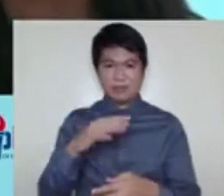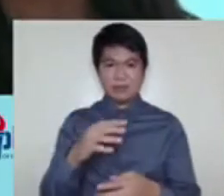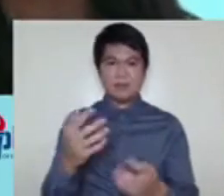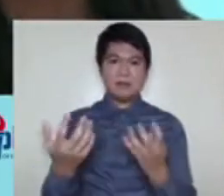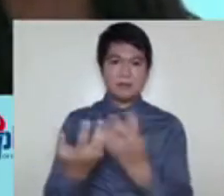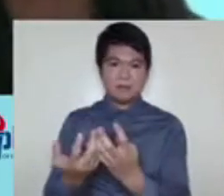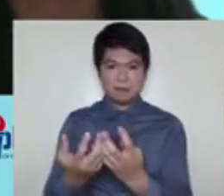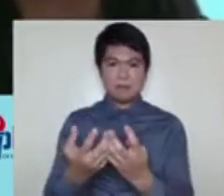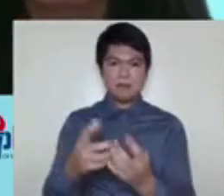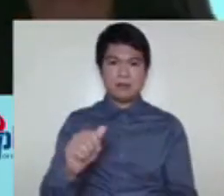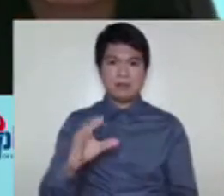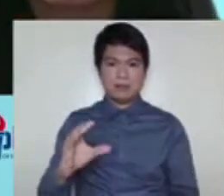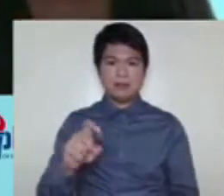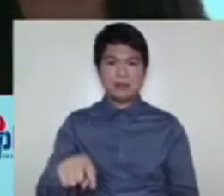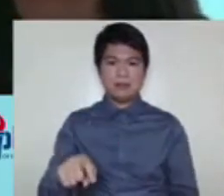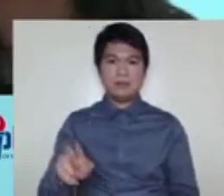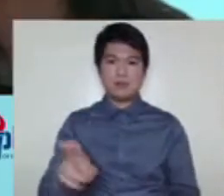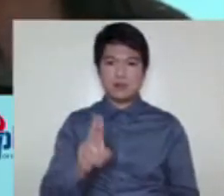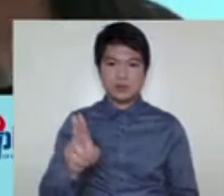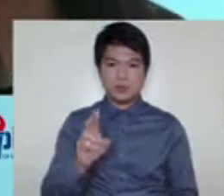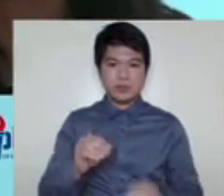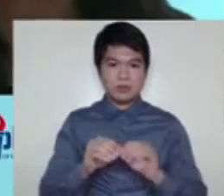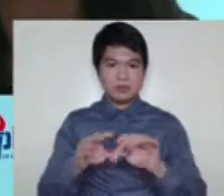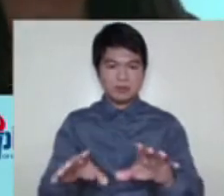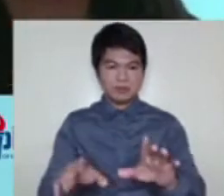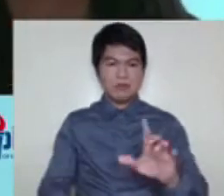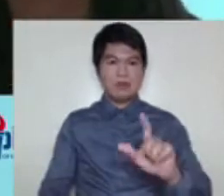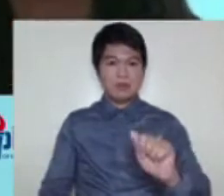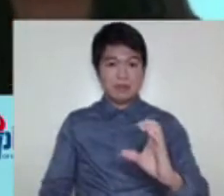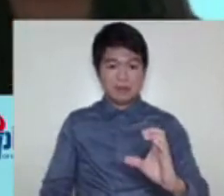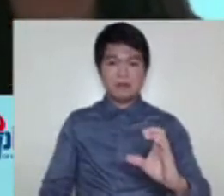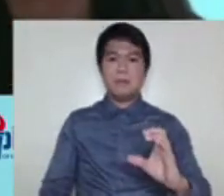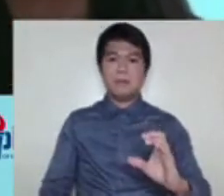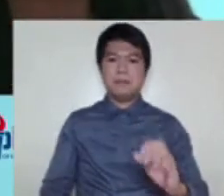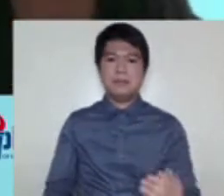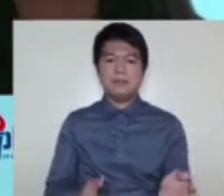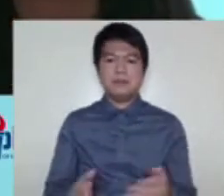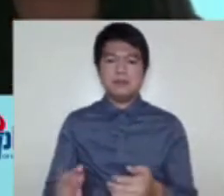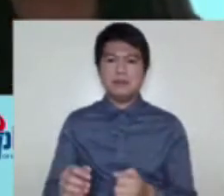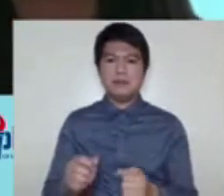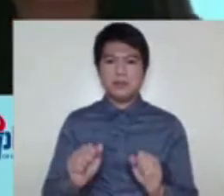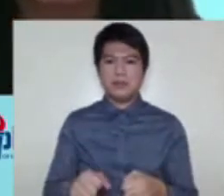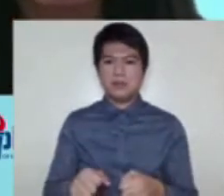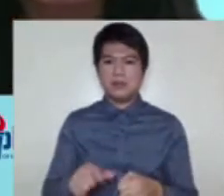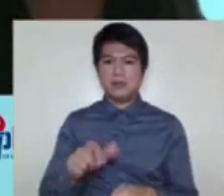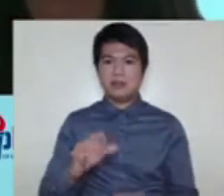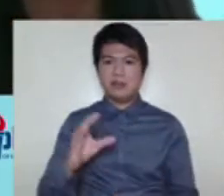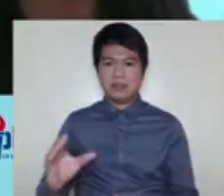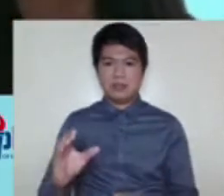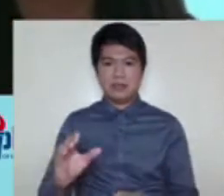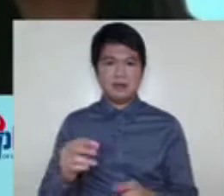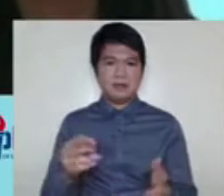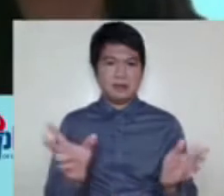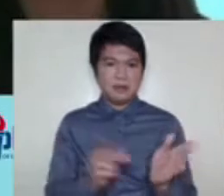in the implementation of the LAC plan. So they may be the minutes of your LAC session on the analysis of the assessment data,